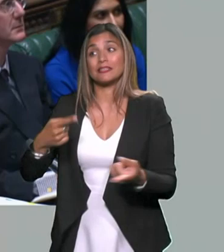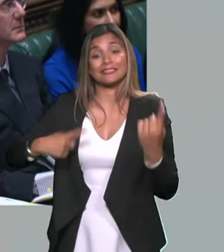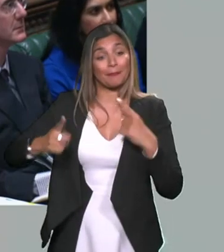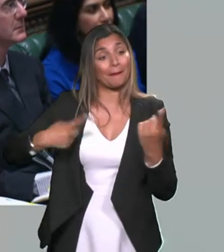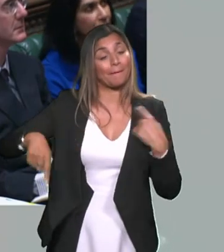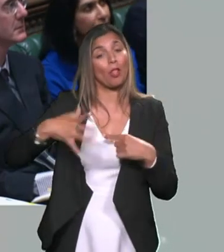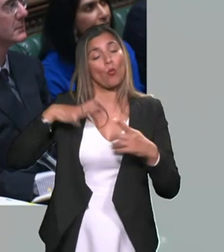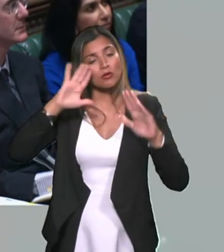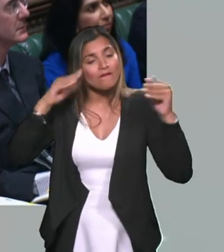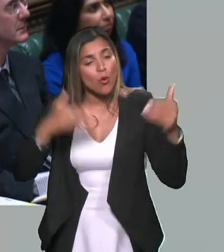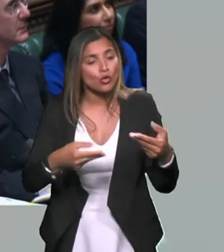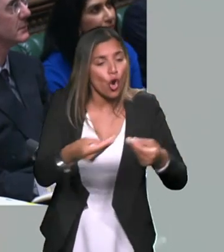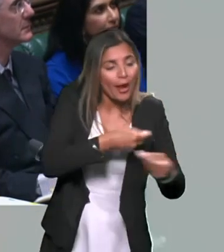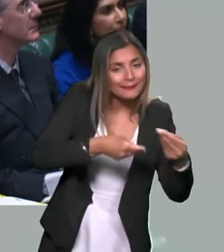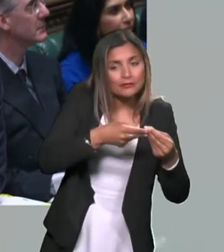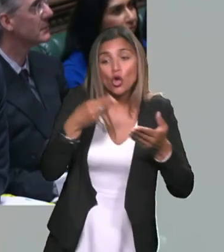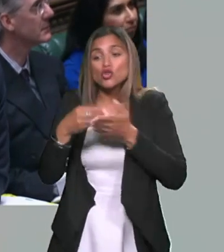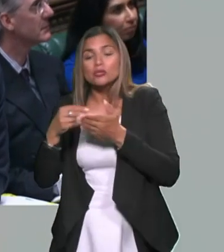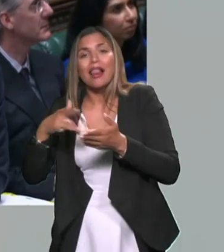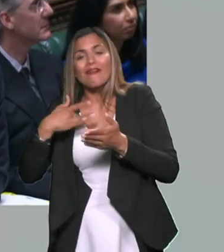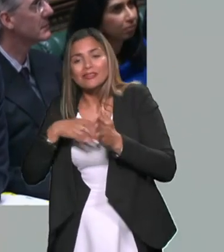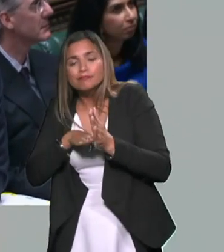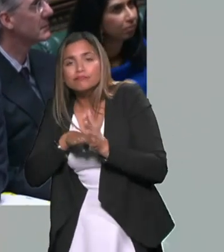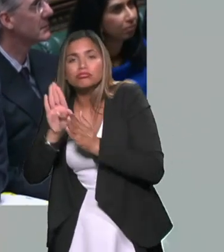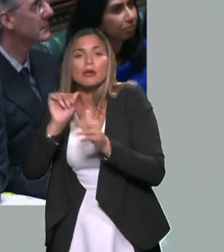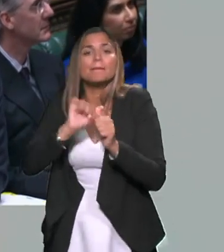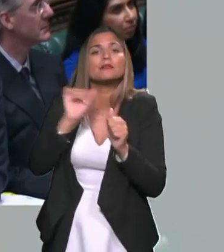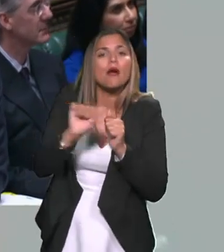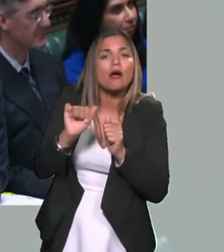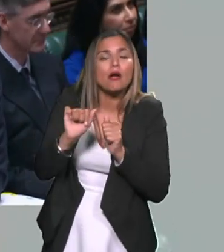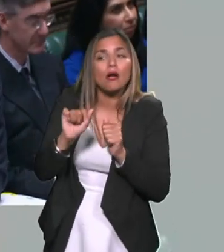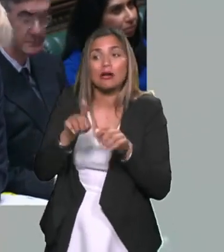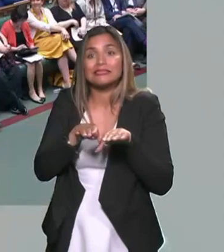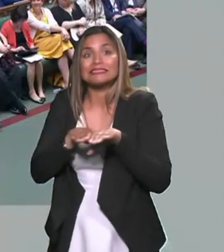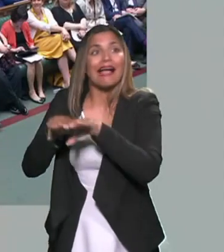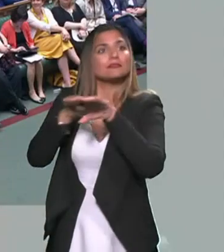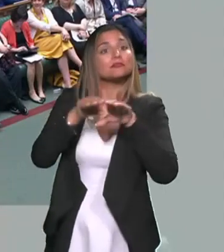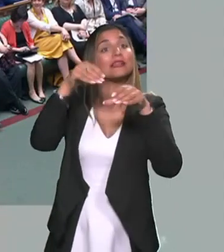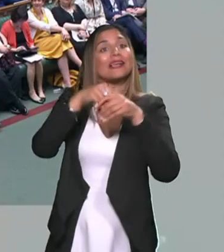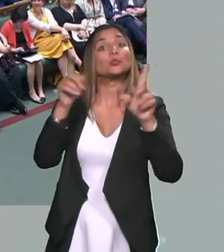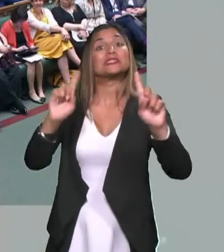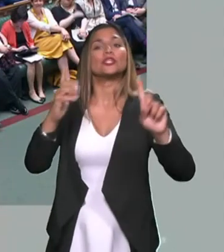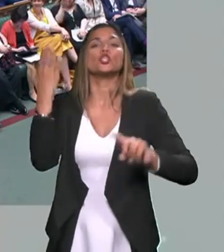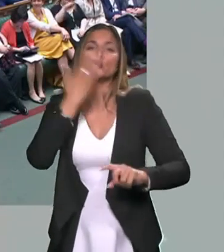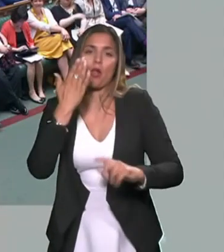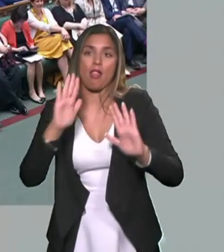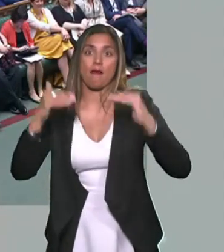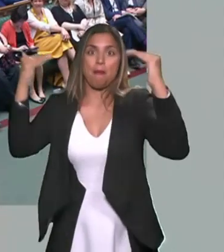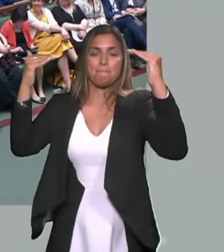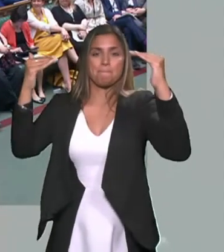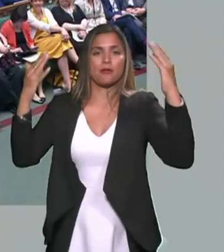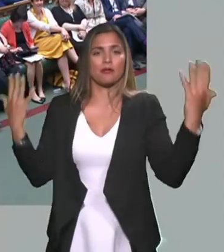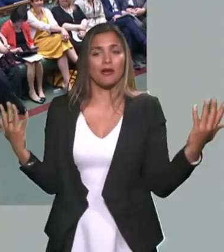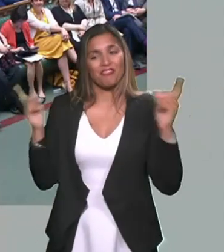a focus on the economy, and making sure on schools, Mr. Speaker, on standards in schools, those are things that he should fix, Mr.